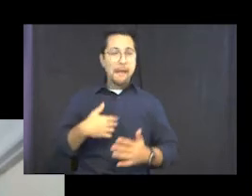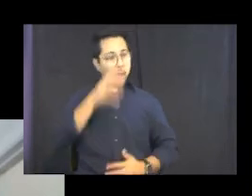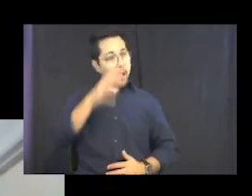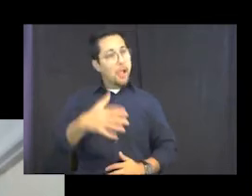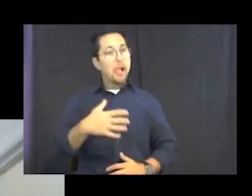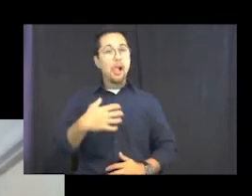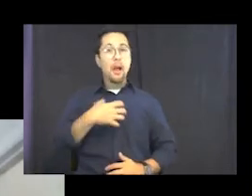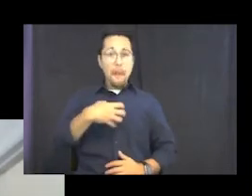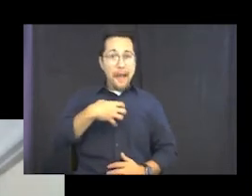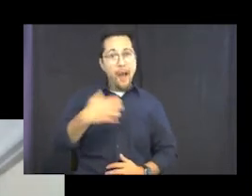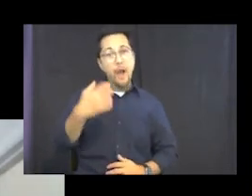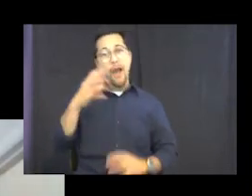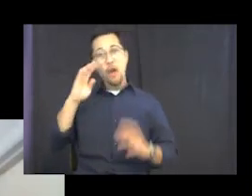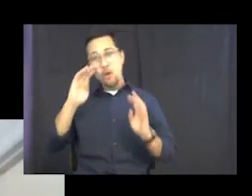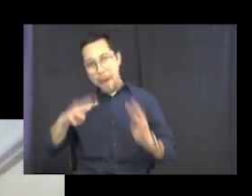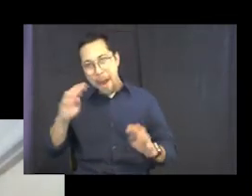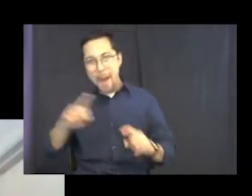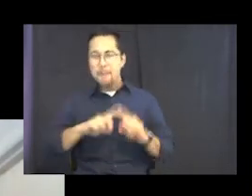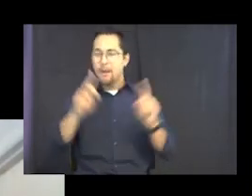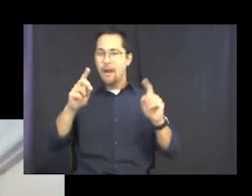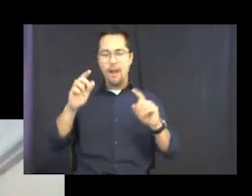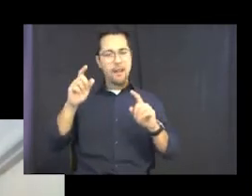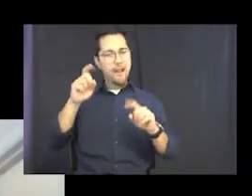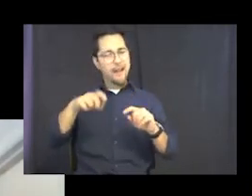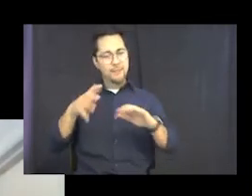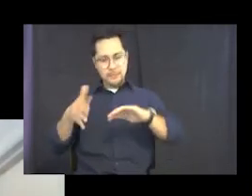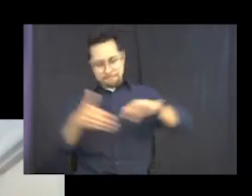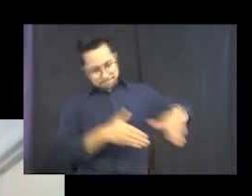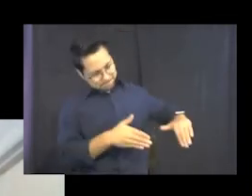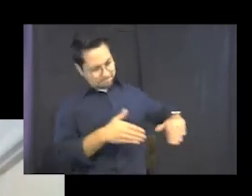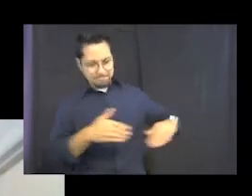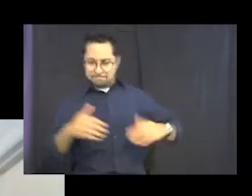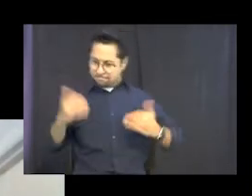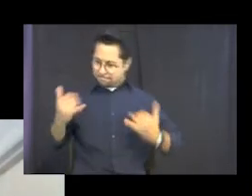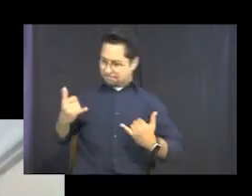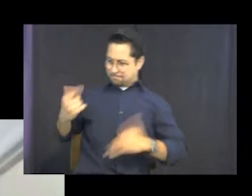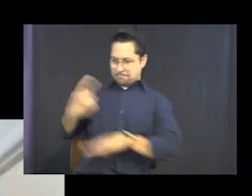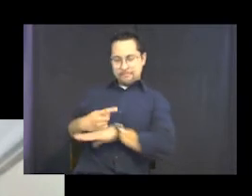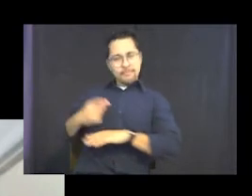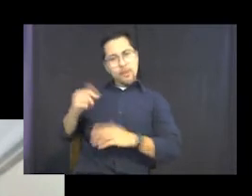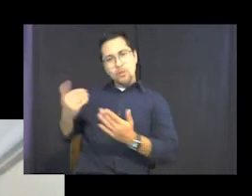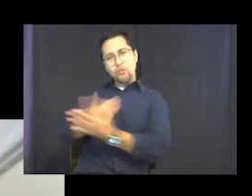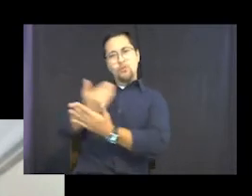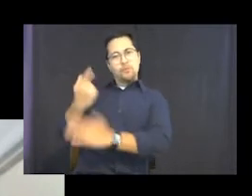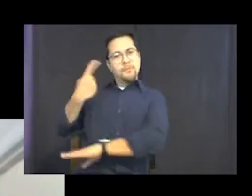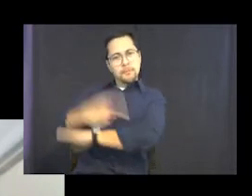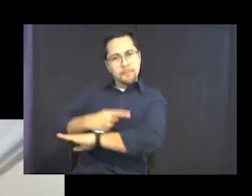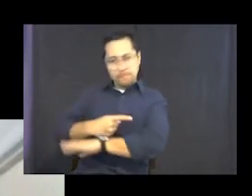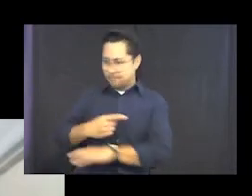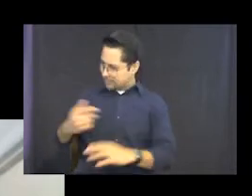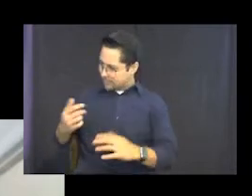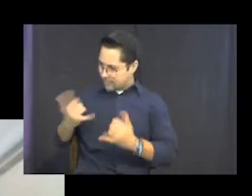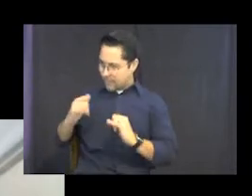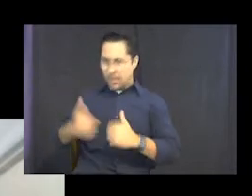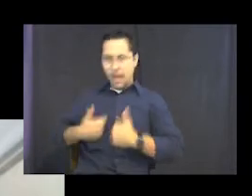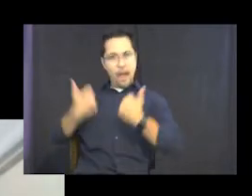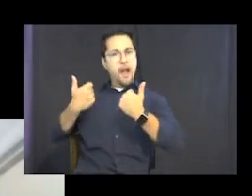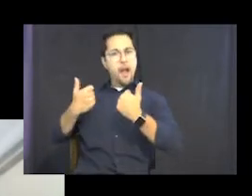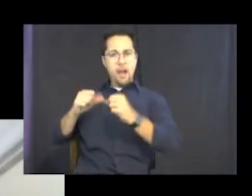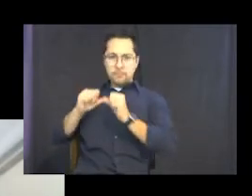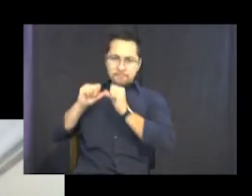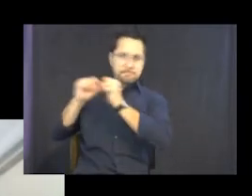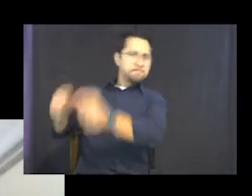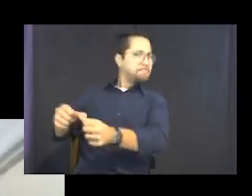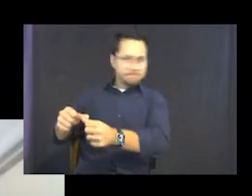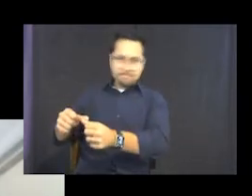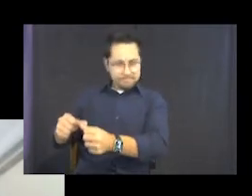you have to dust yourself off and say, today is another day, and life has to go on. So you just keep